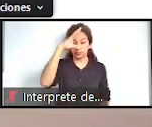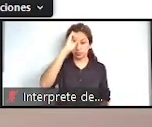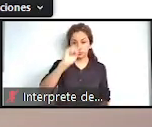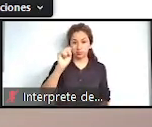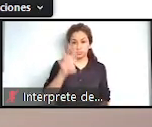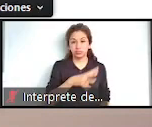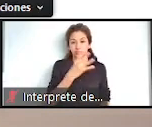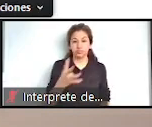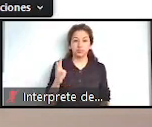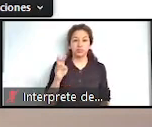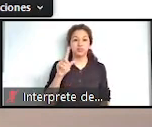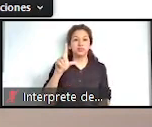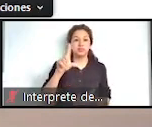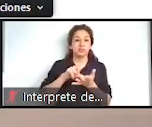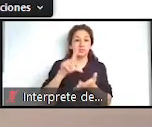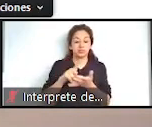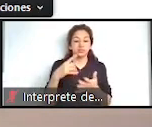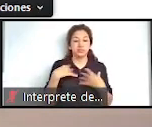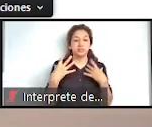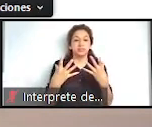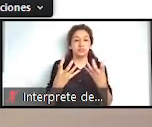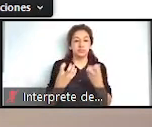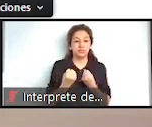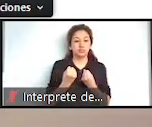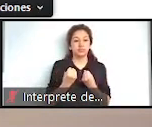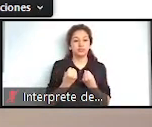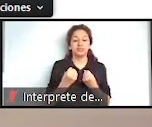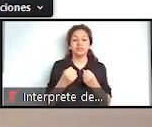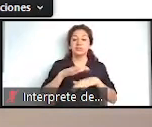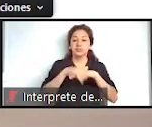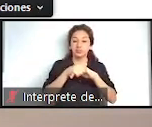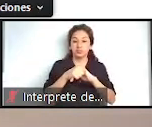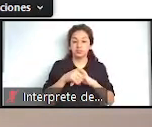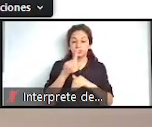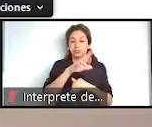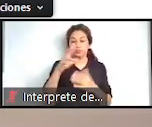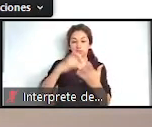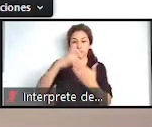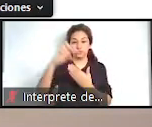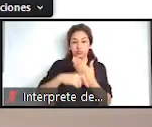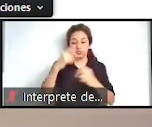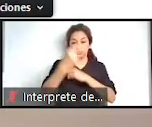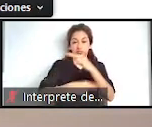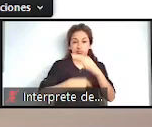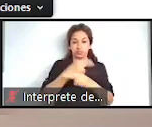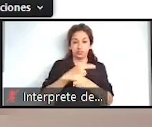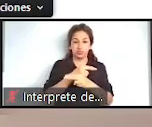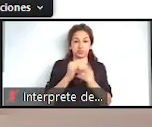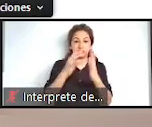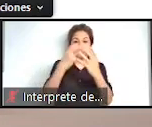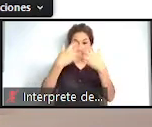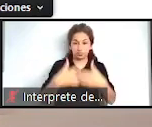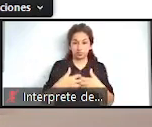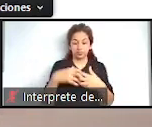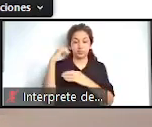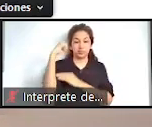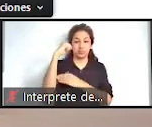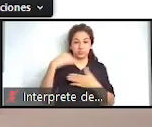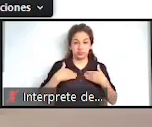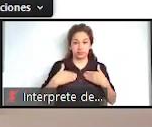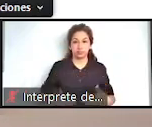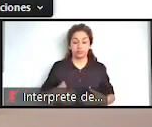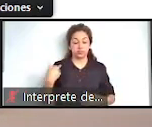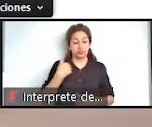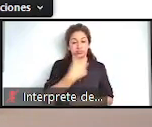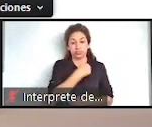from the embassy of sweden and lima i would like to congratulate this plan national action plan of business and